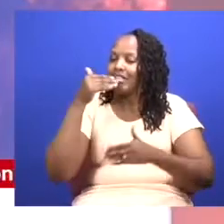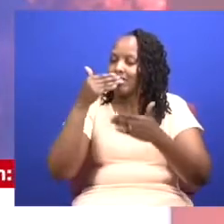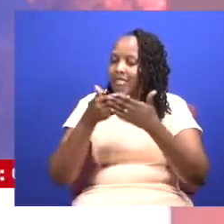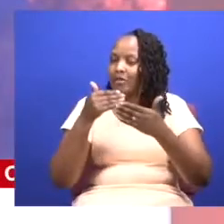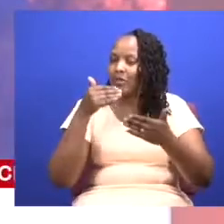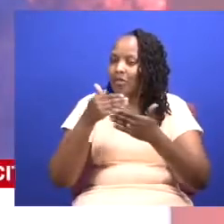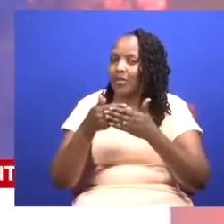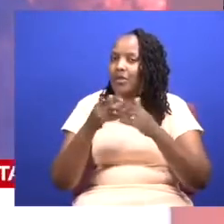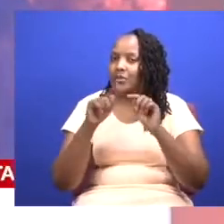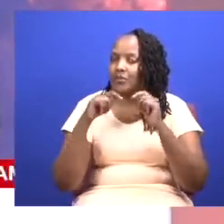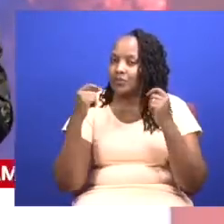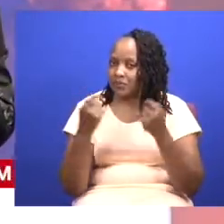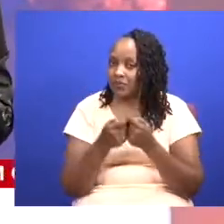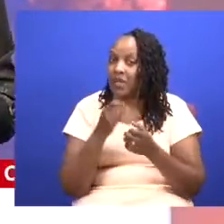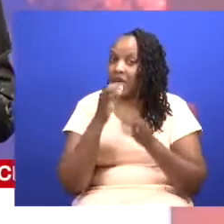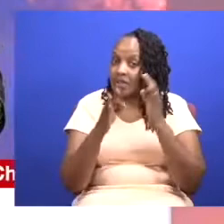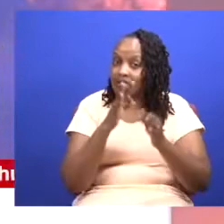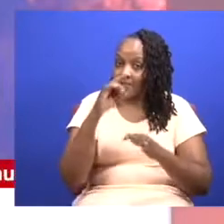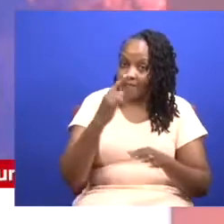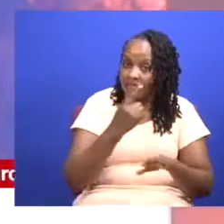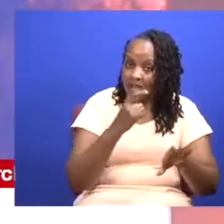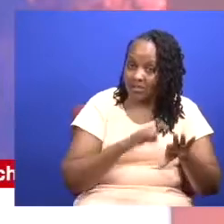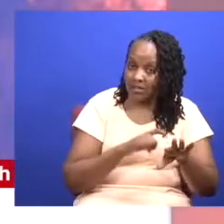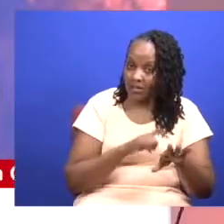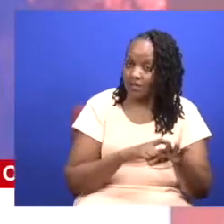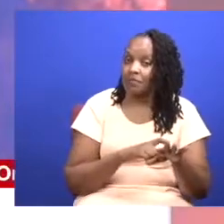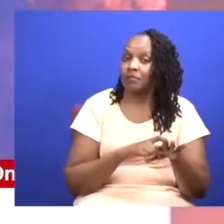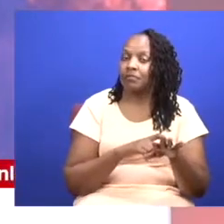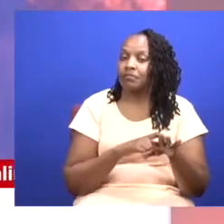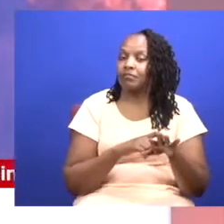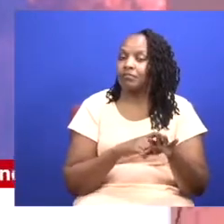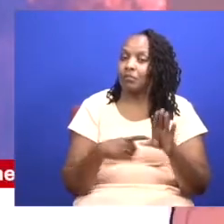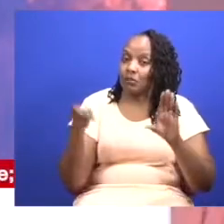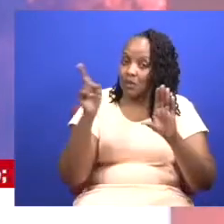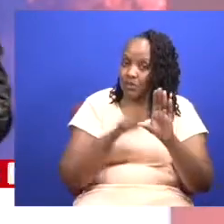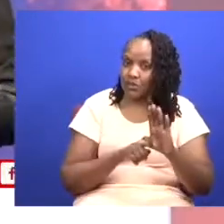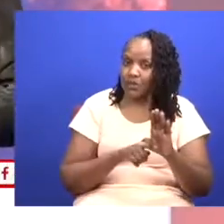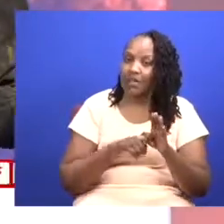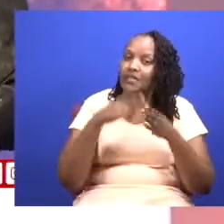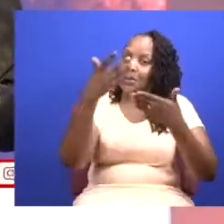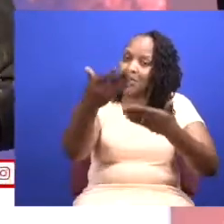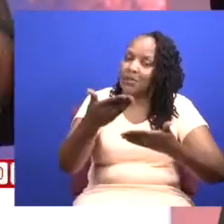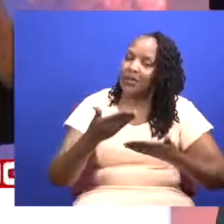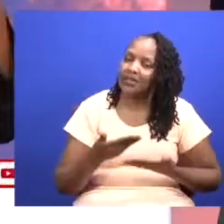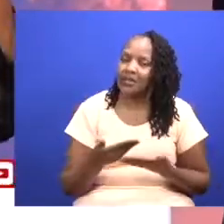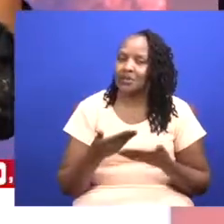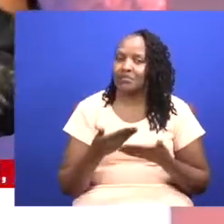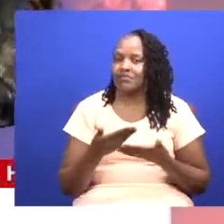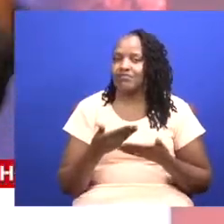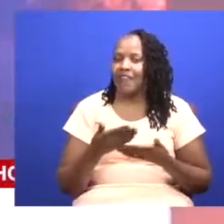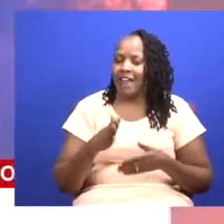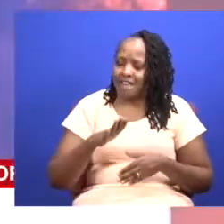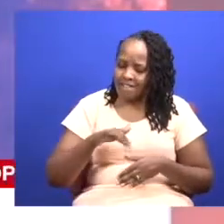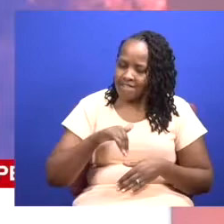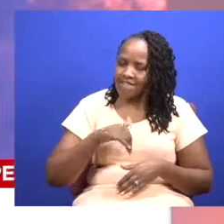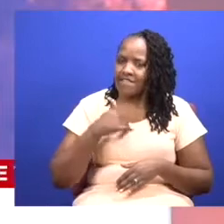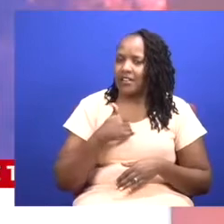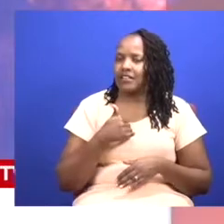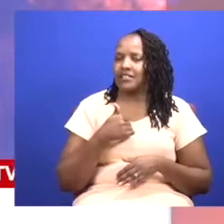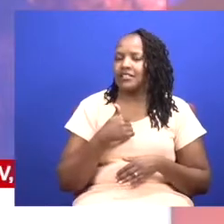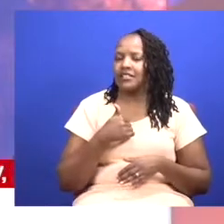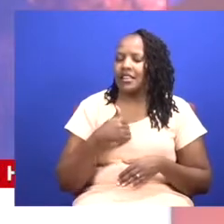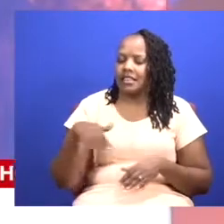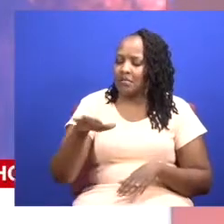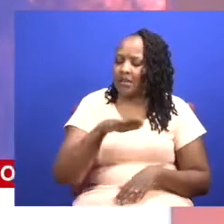God. And we thank you so much, worship team. If this is your very first time with us on CPS, we would like to say welcome and